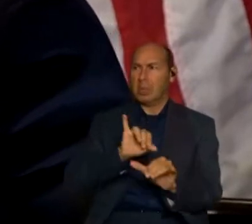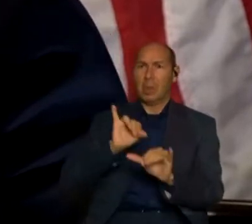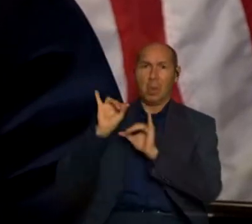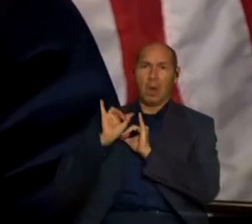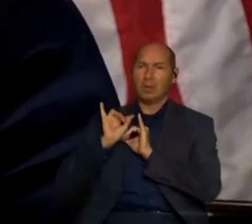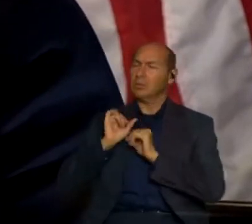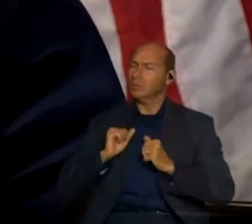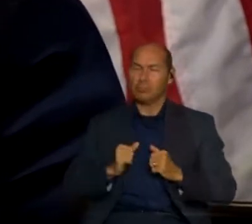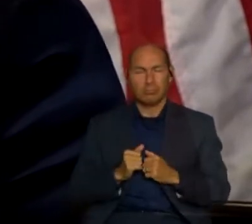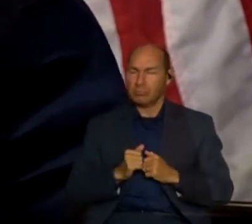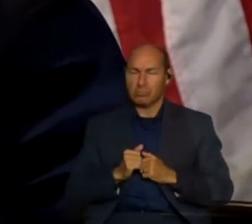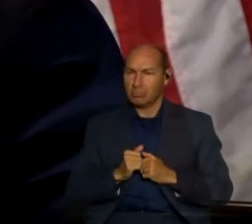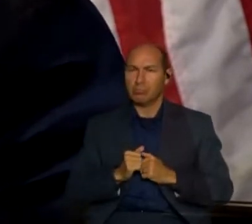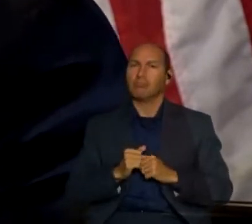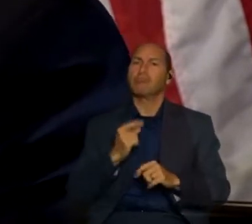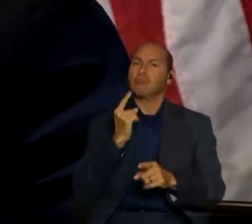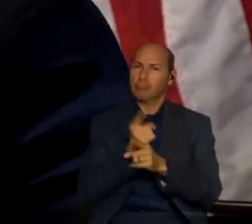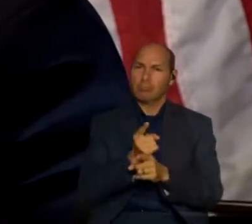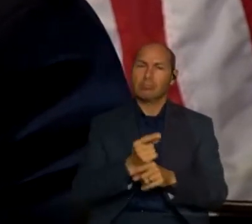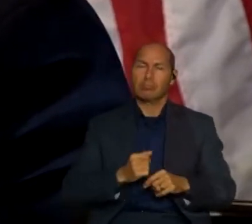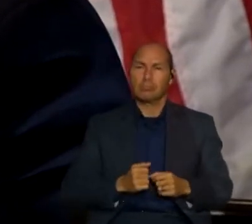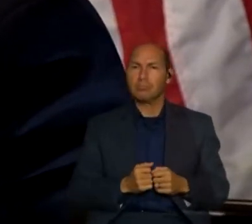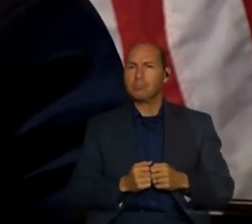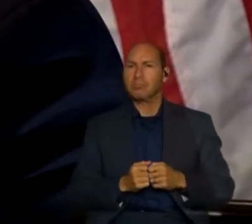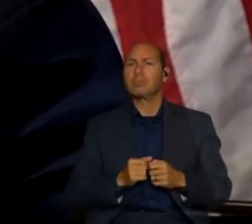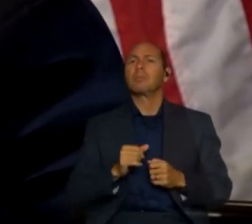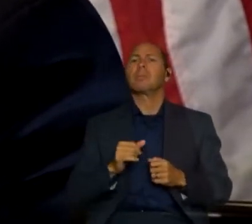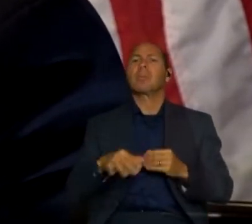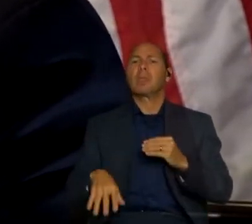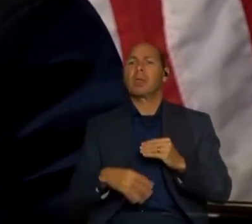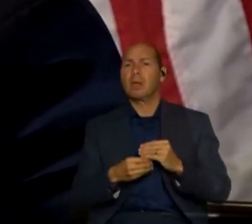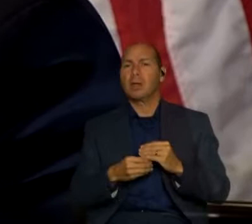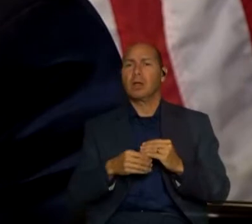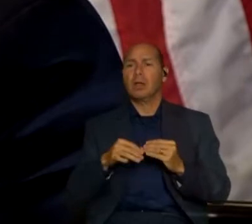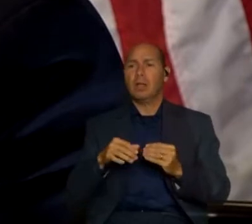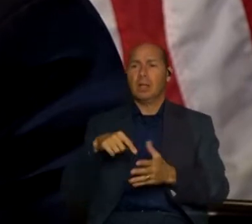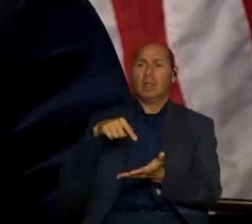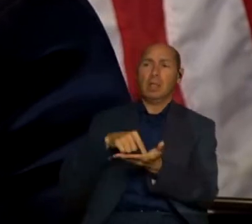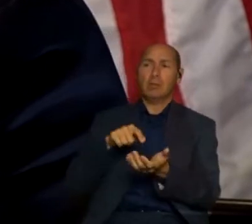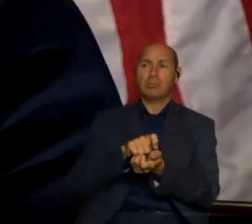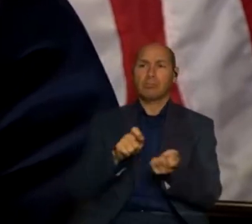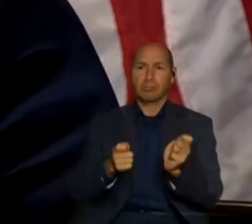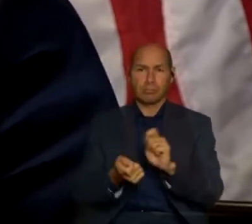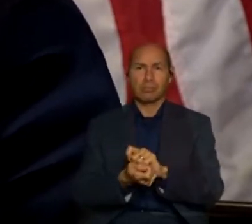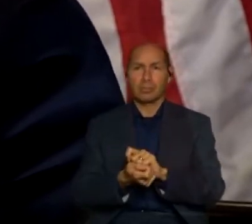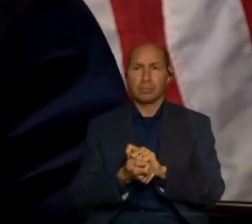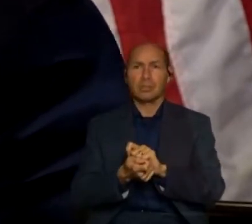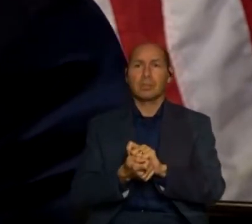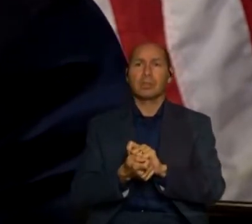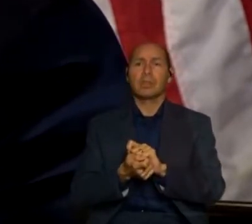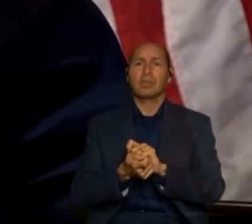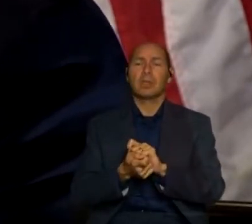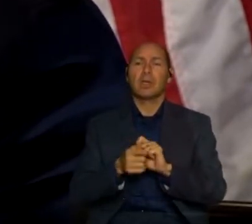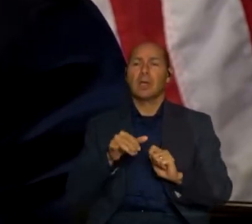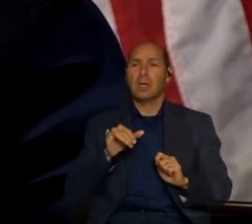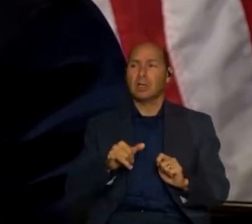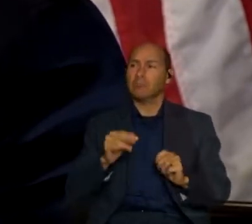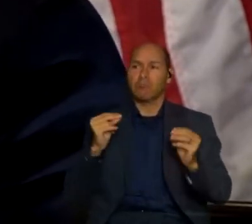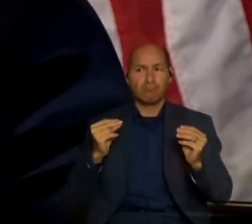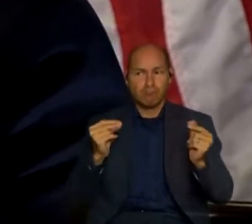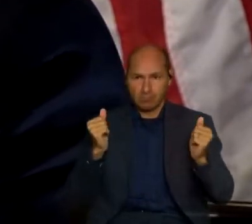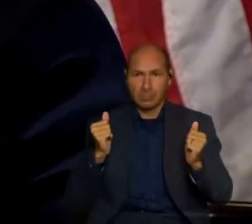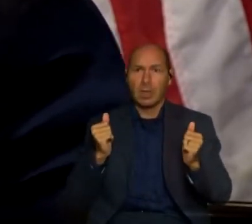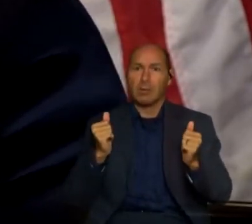past. To do this, we need to complete the debt restructuring as expeditiously as